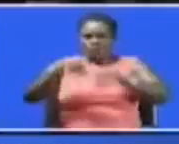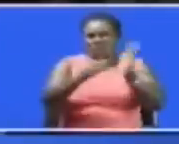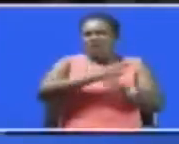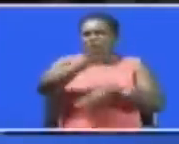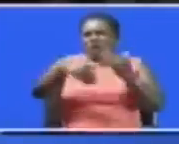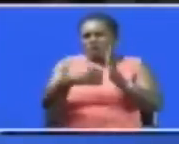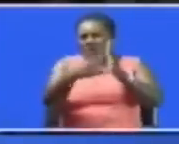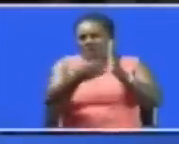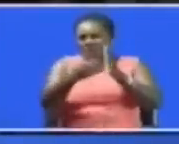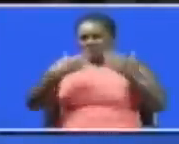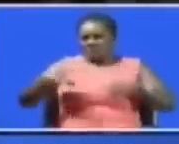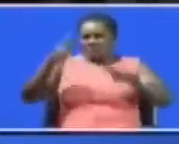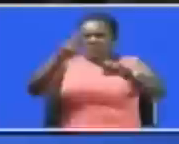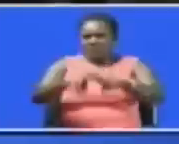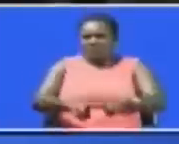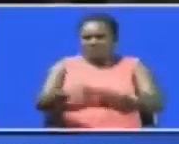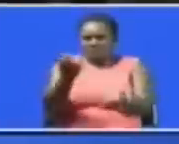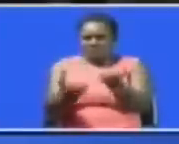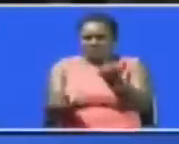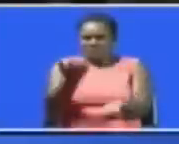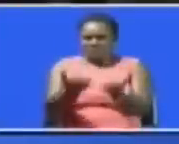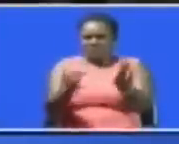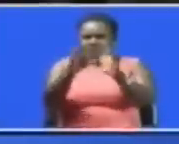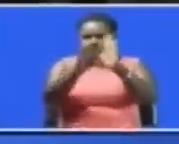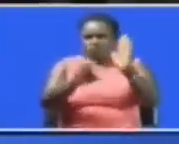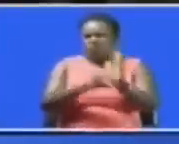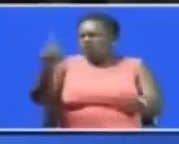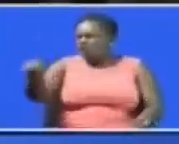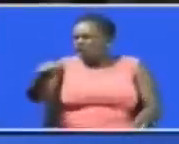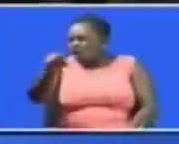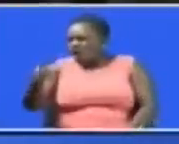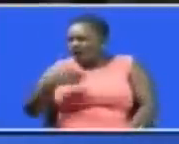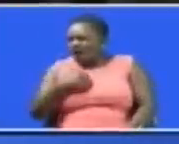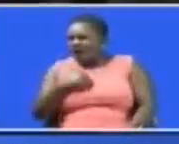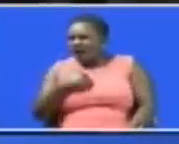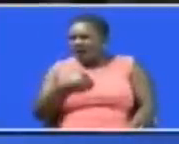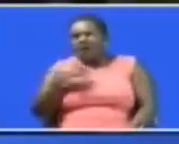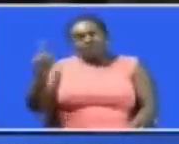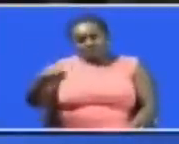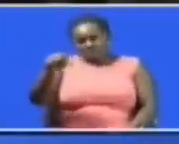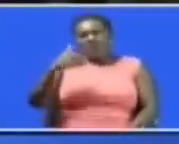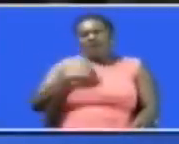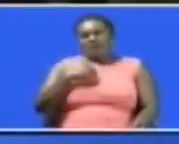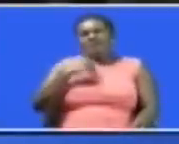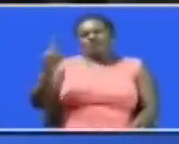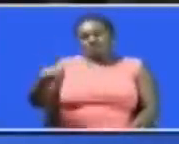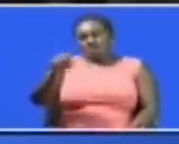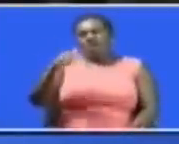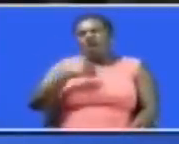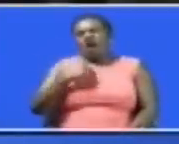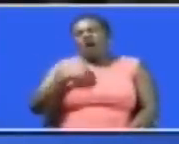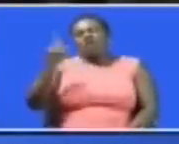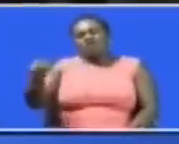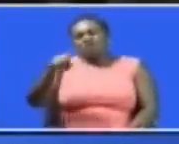Were all these experts and people sitting to evaluate and in the constitutional making process wrong? They must have been wrong because